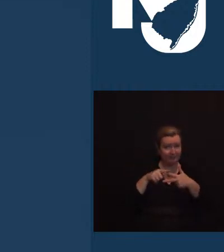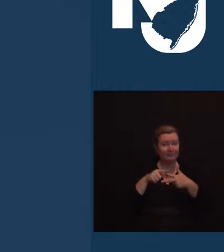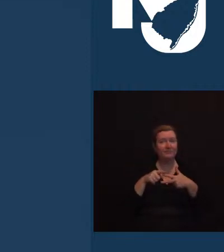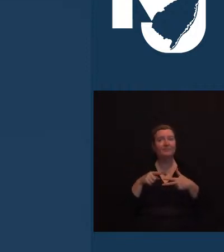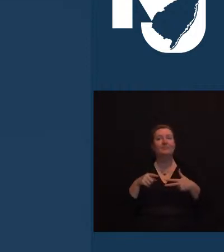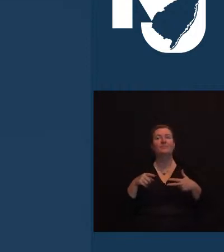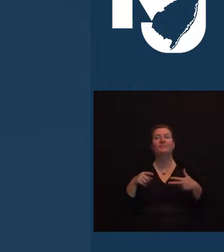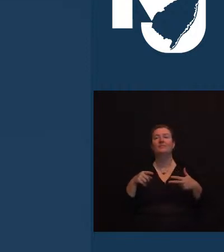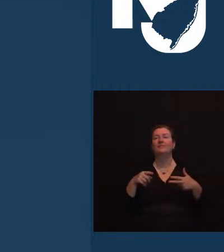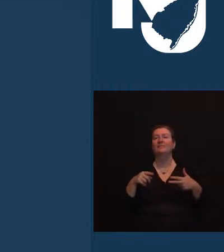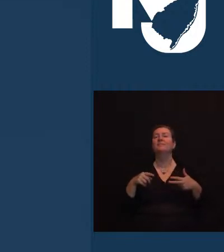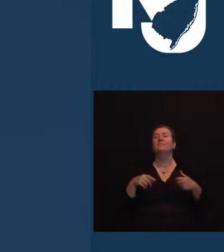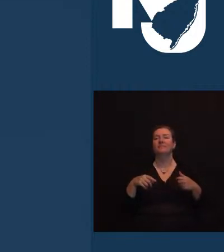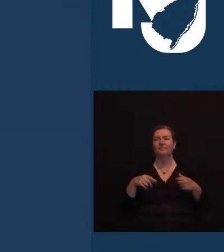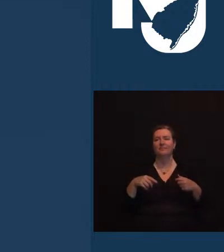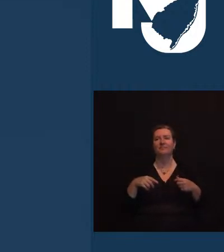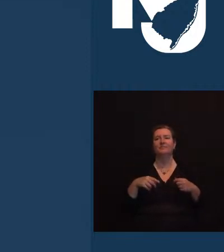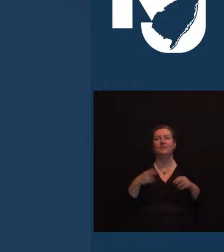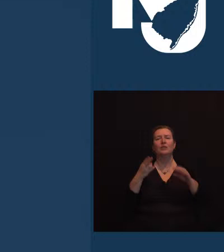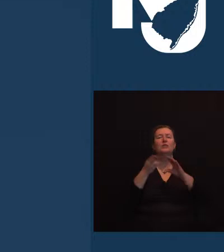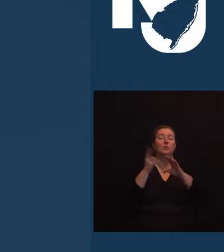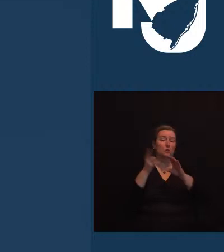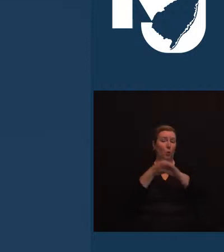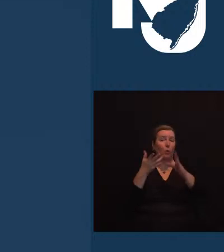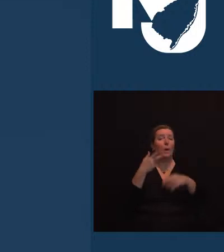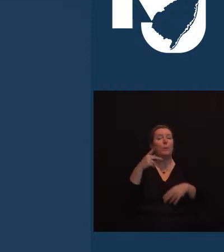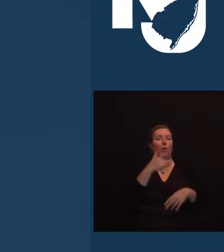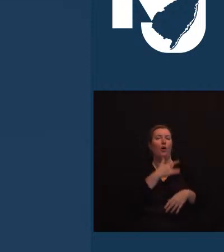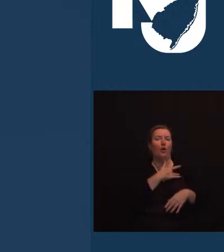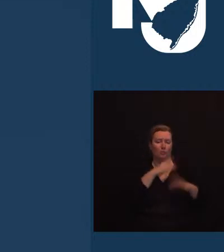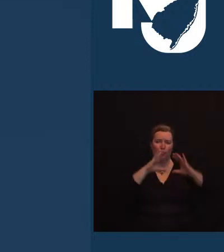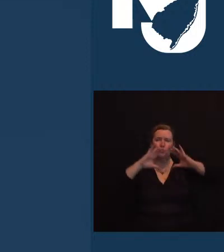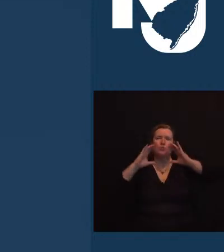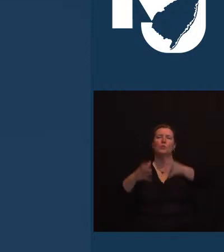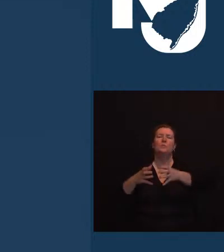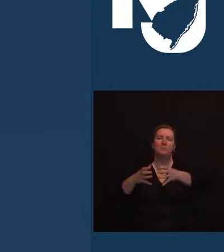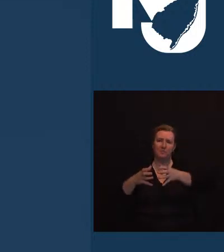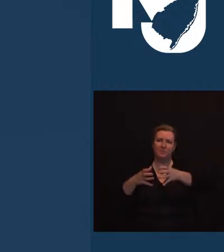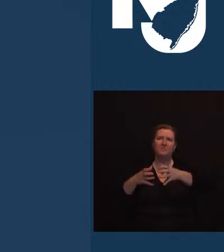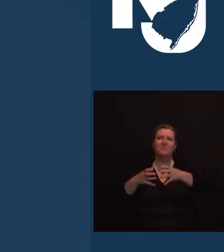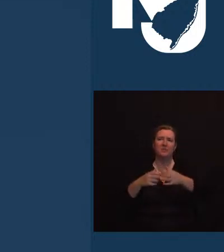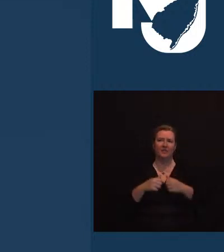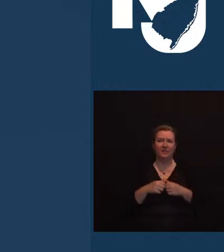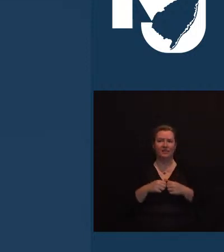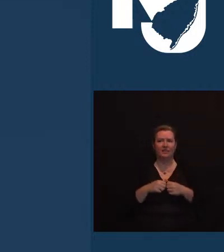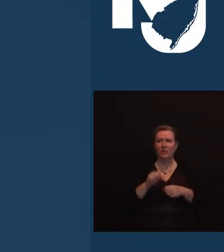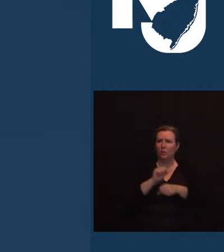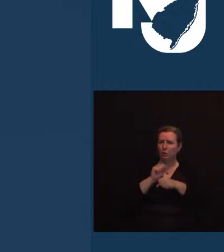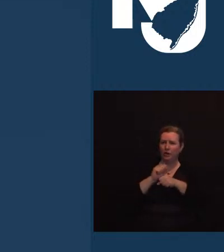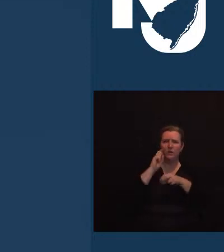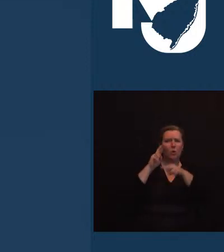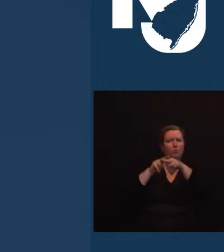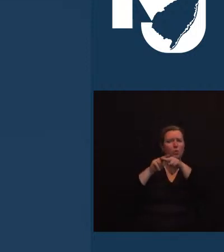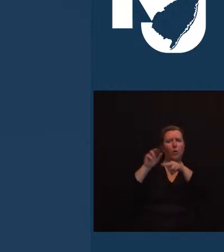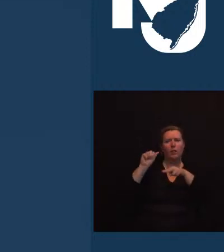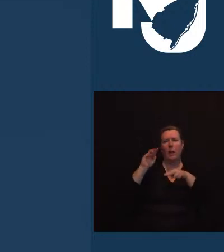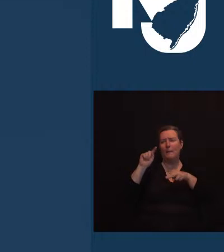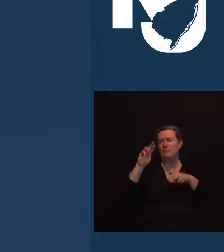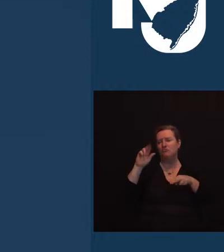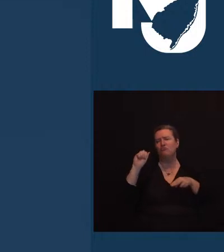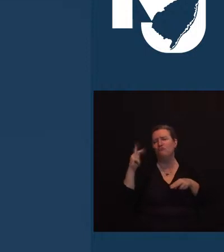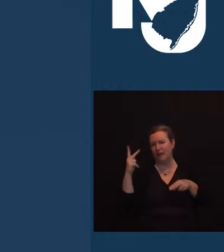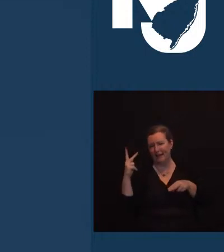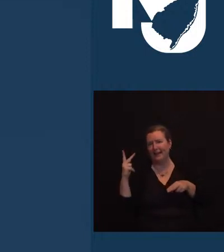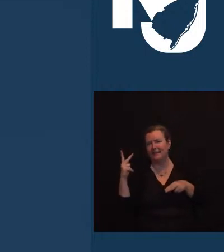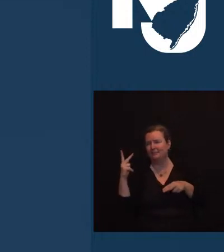Heart, Chapter 366. He spent a career working the railroads, mostly for Amtrak, but he loved also being